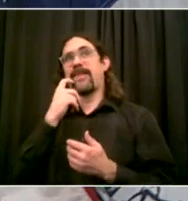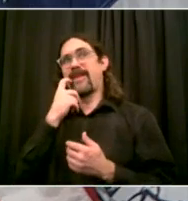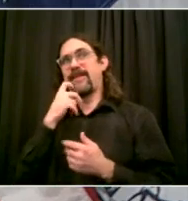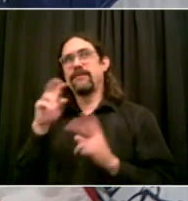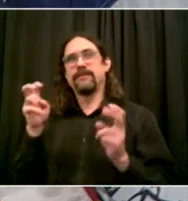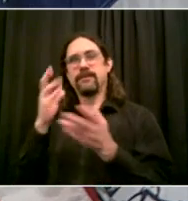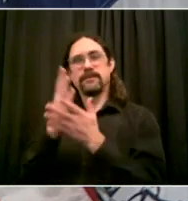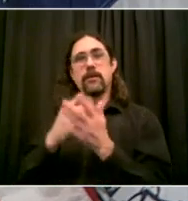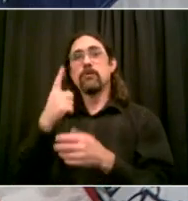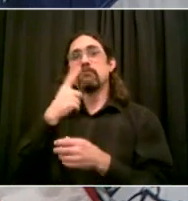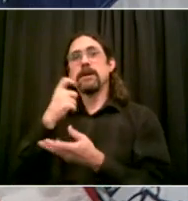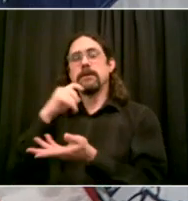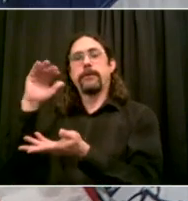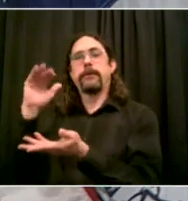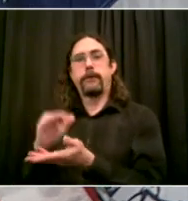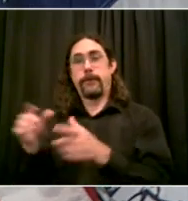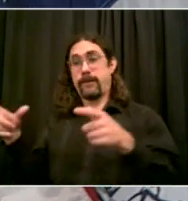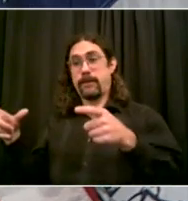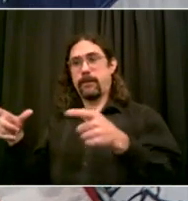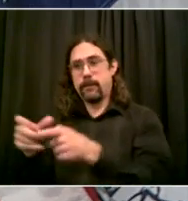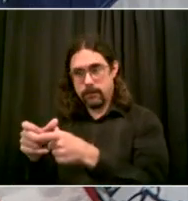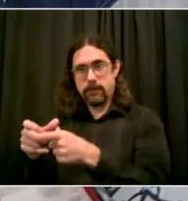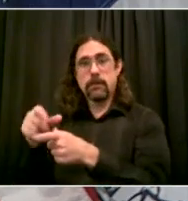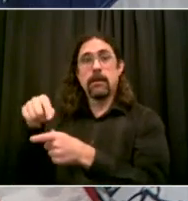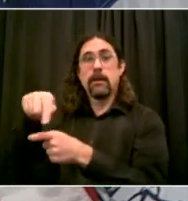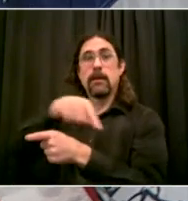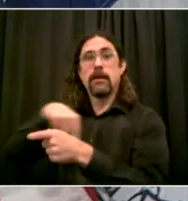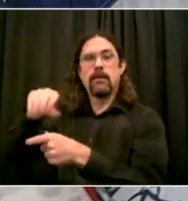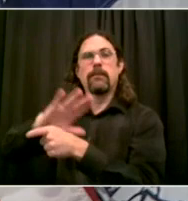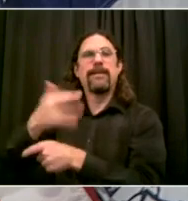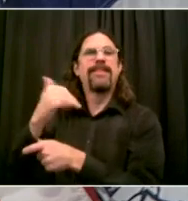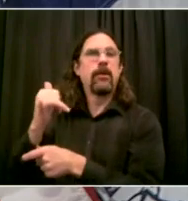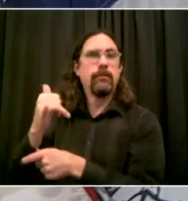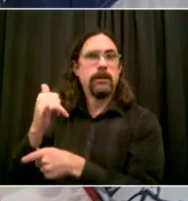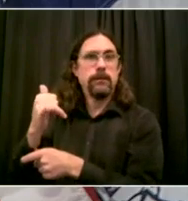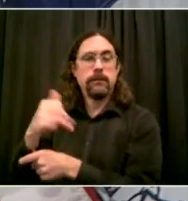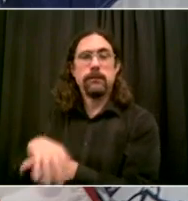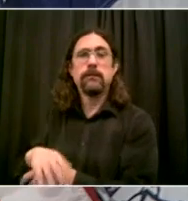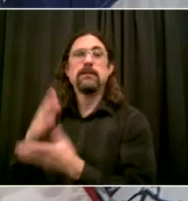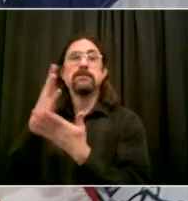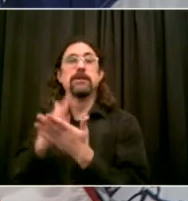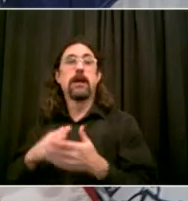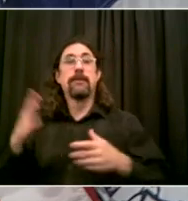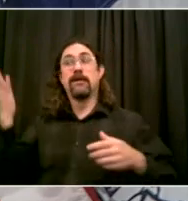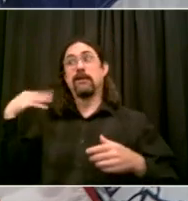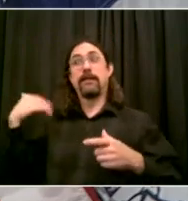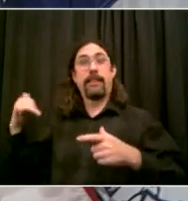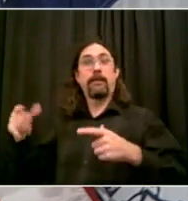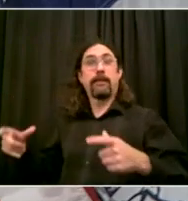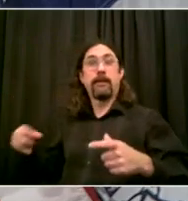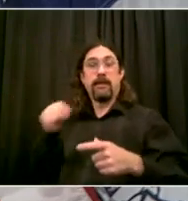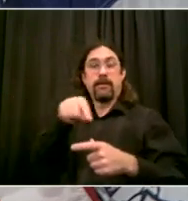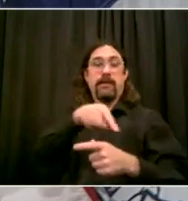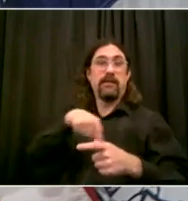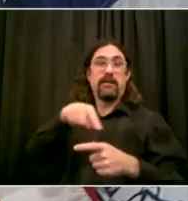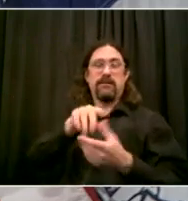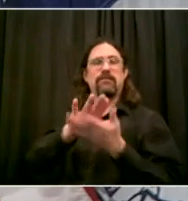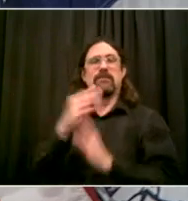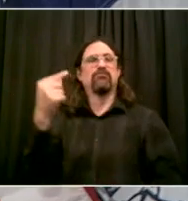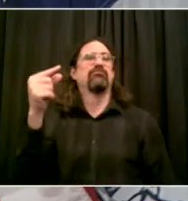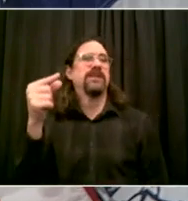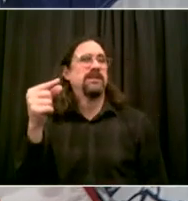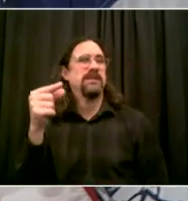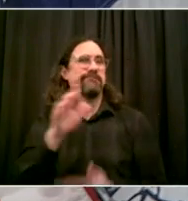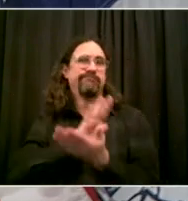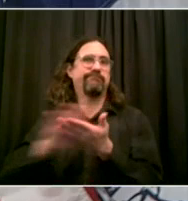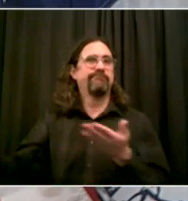zone area of Brooklyn, which is just a handful of zip codes, there are 22 schools, 22 public schools in the